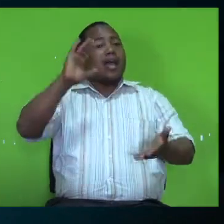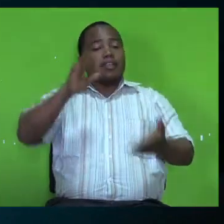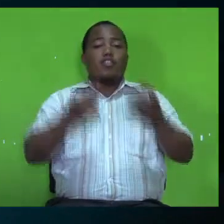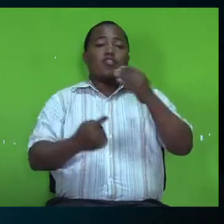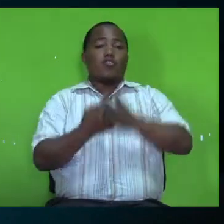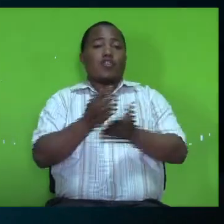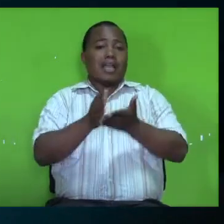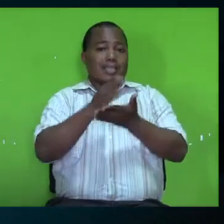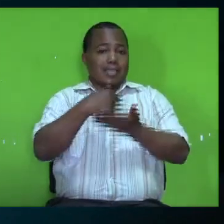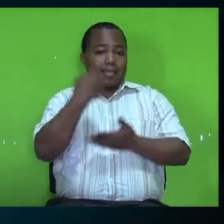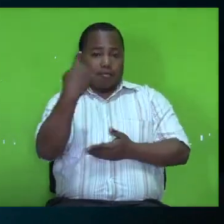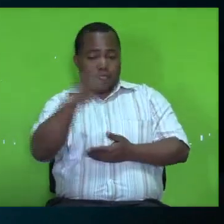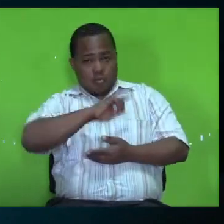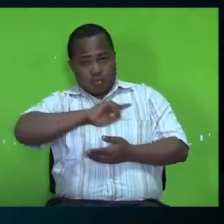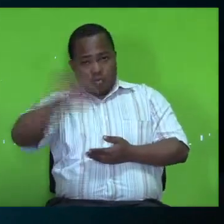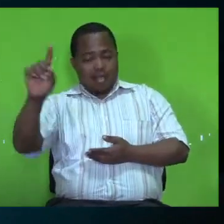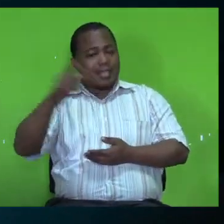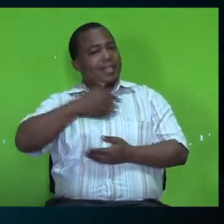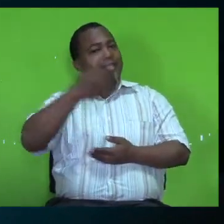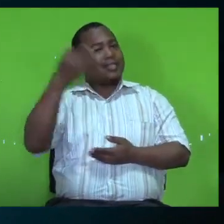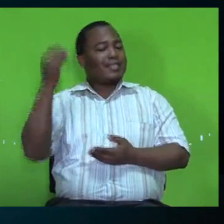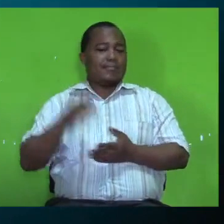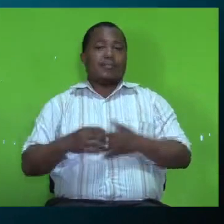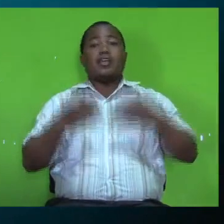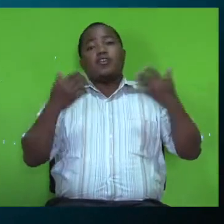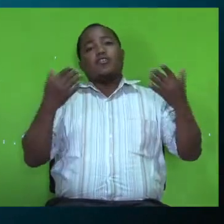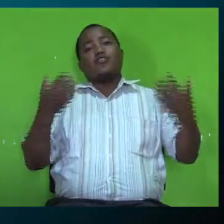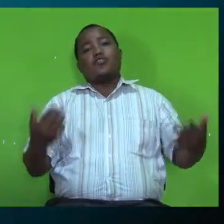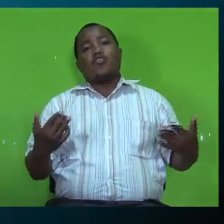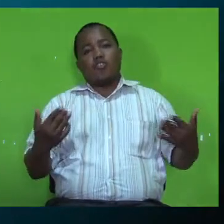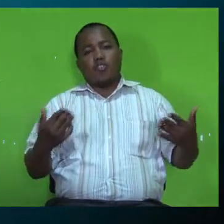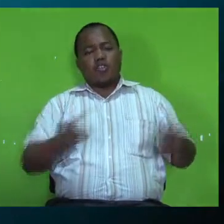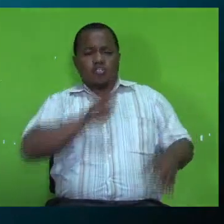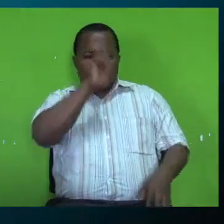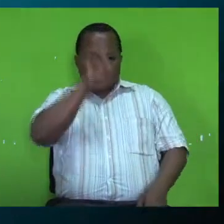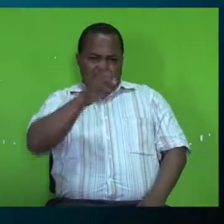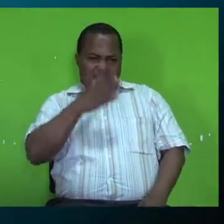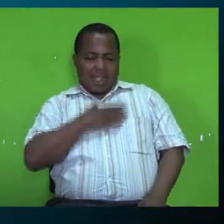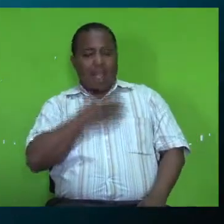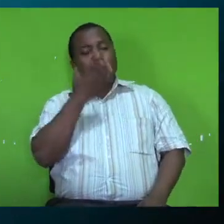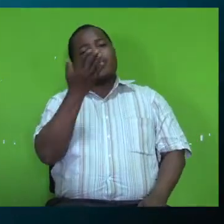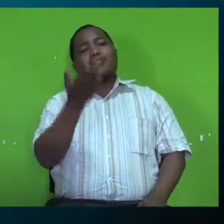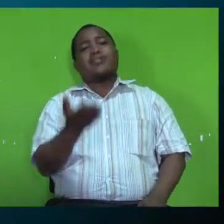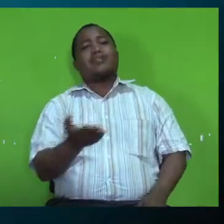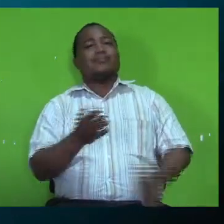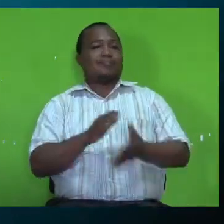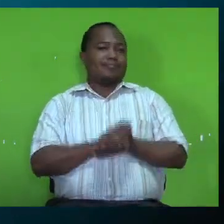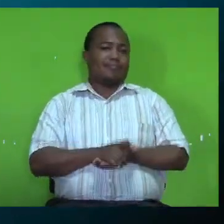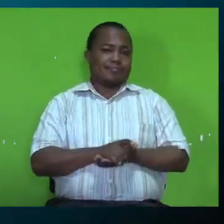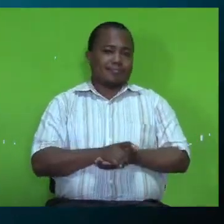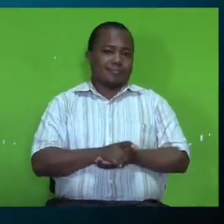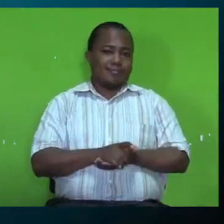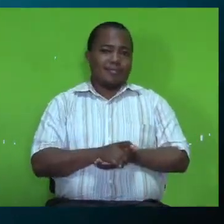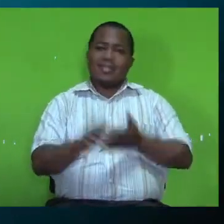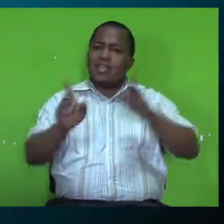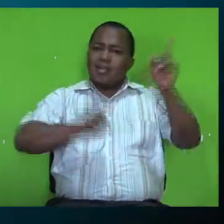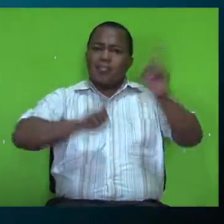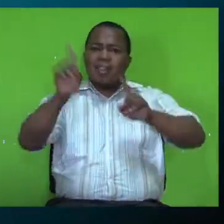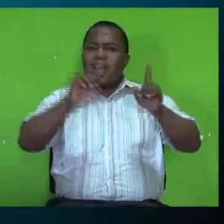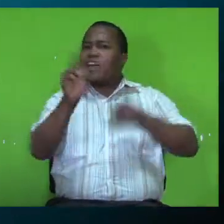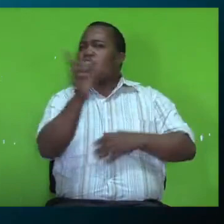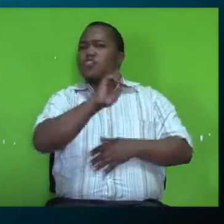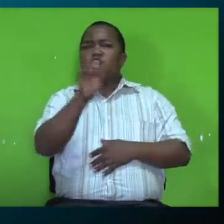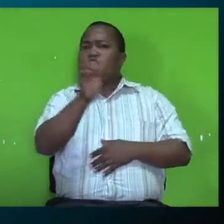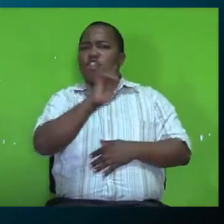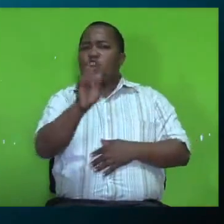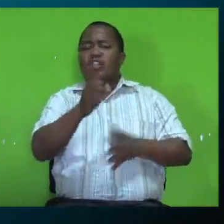from one place to another. So, my question is that the plants do not